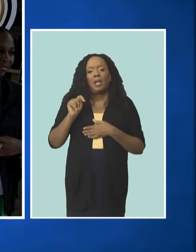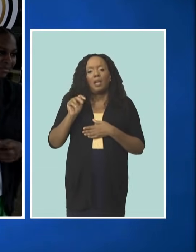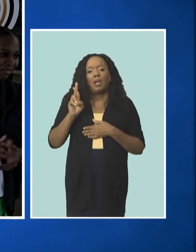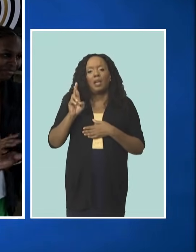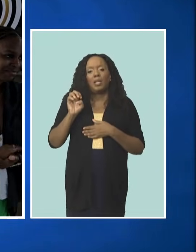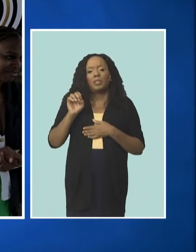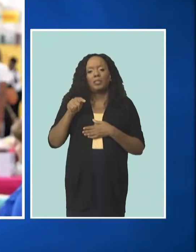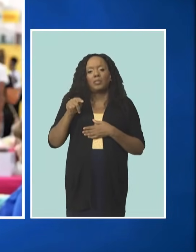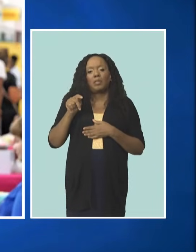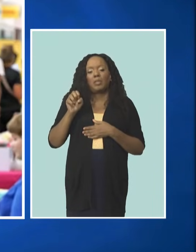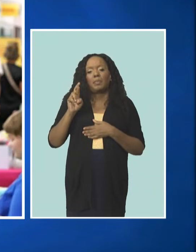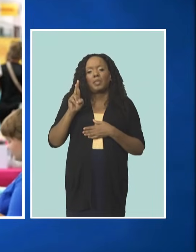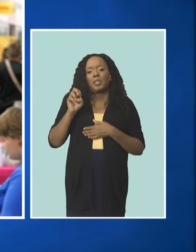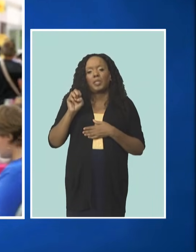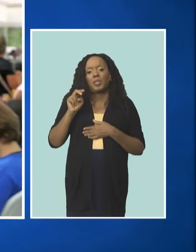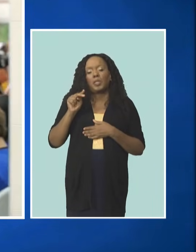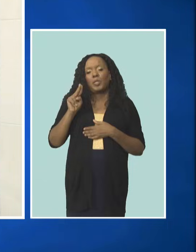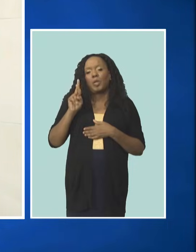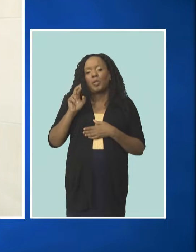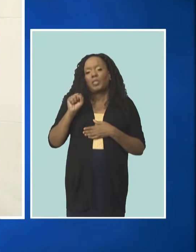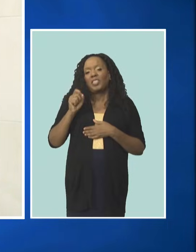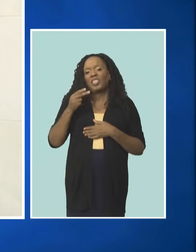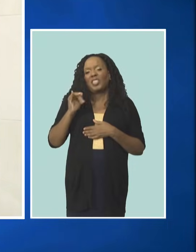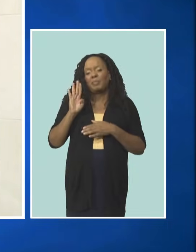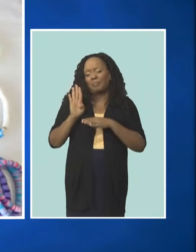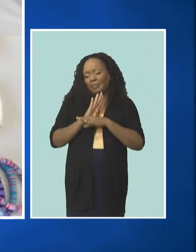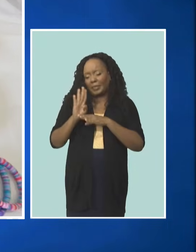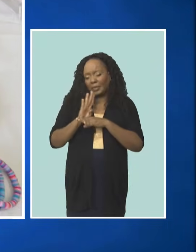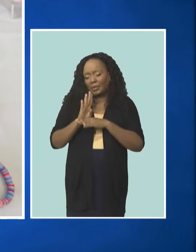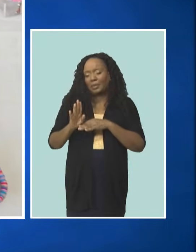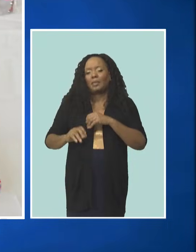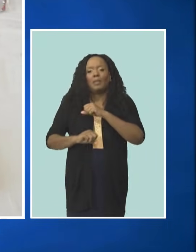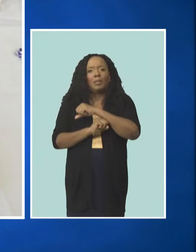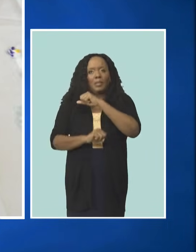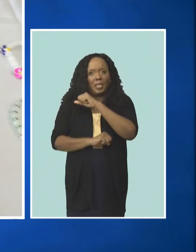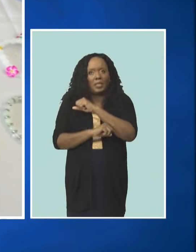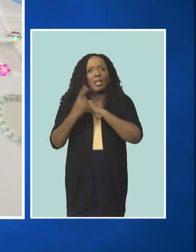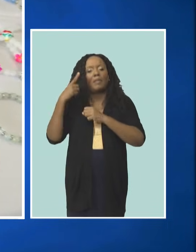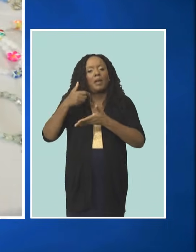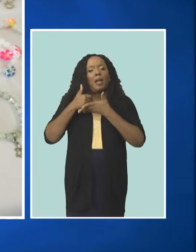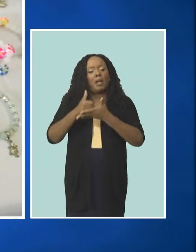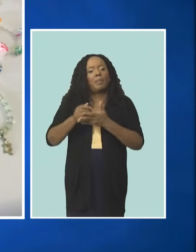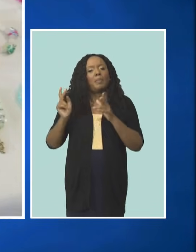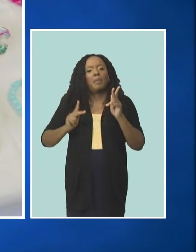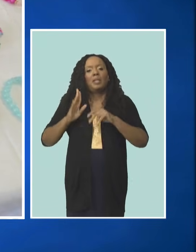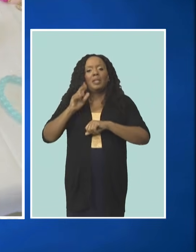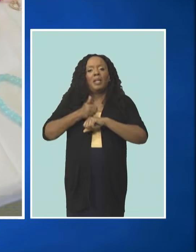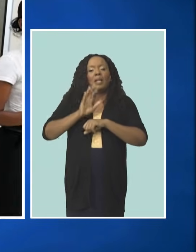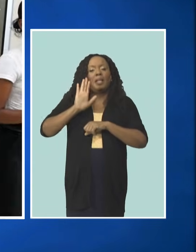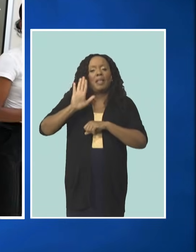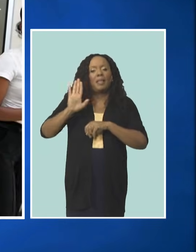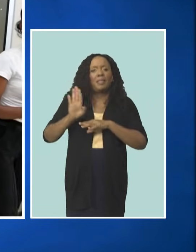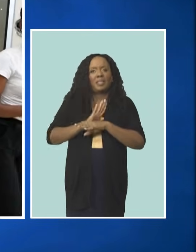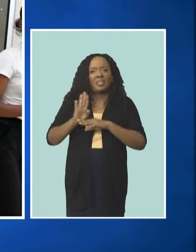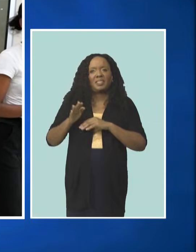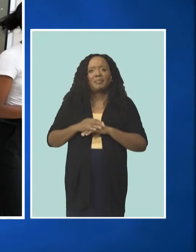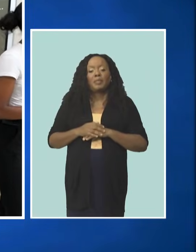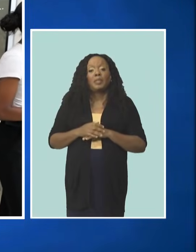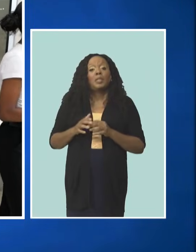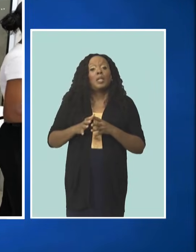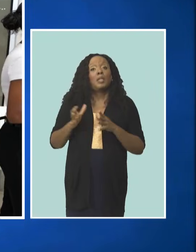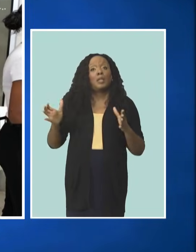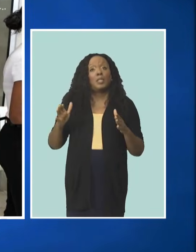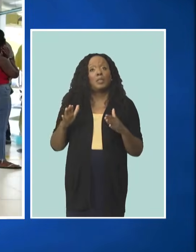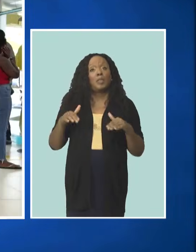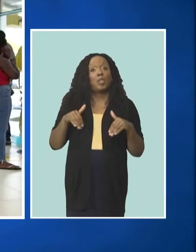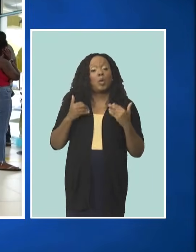to take interest in building their own business. He said the program has aided in identifying children who join the Youth Entrepreneurship